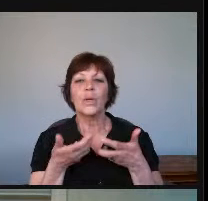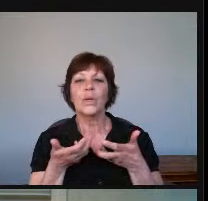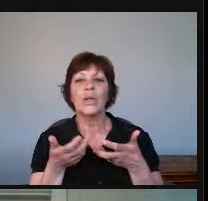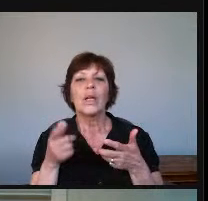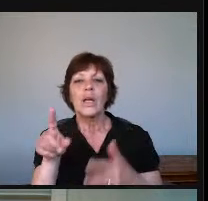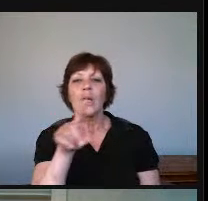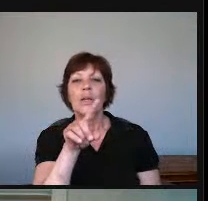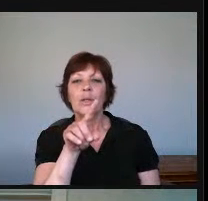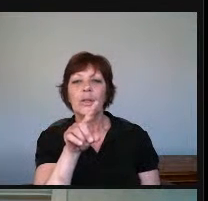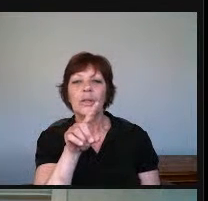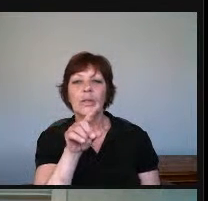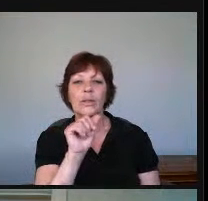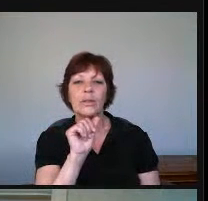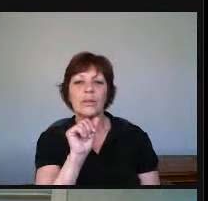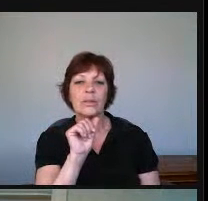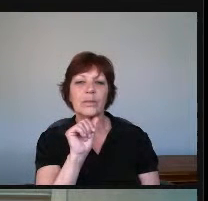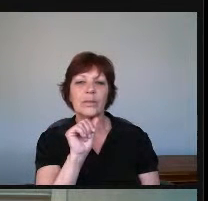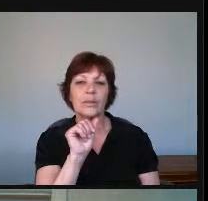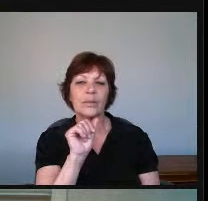question